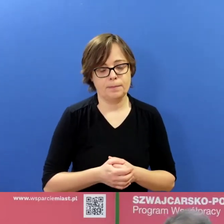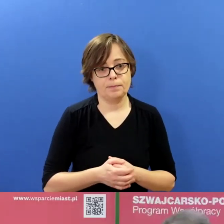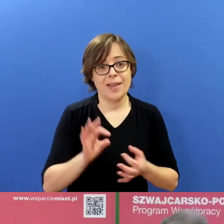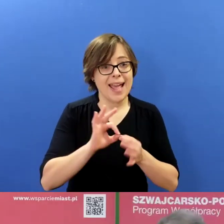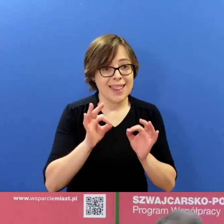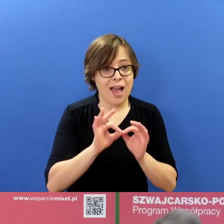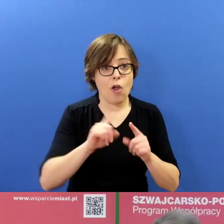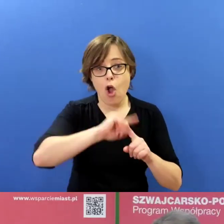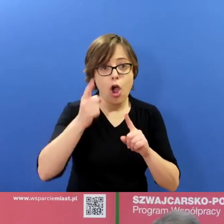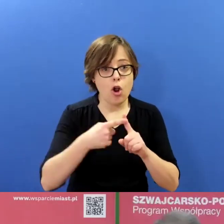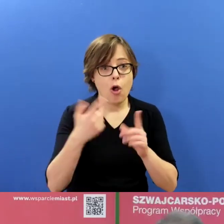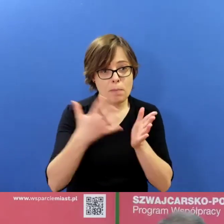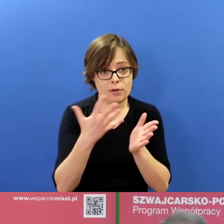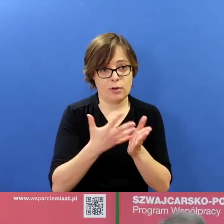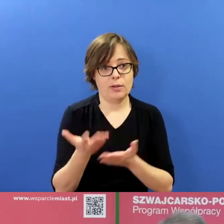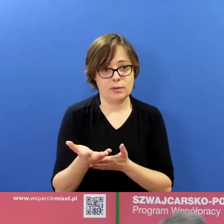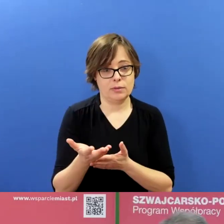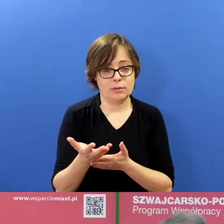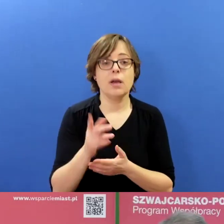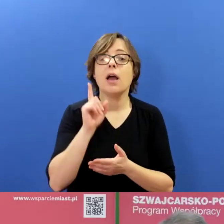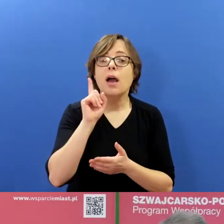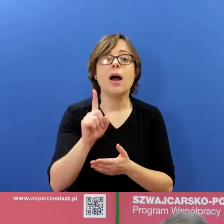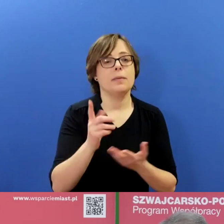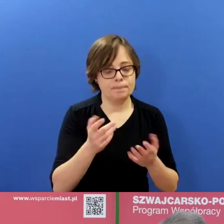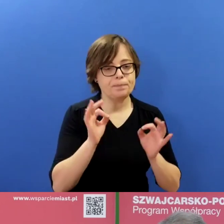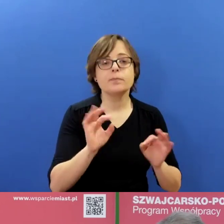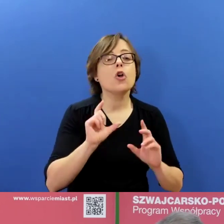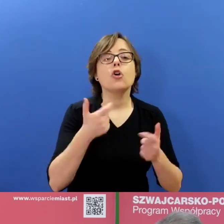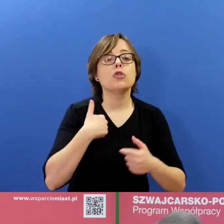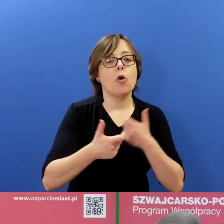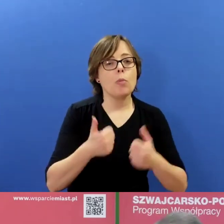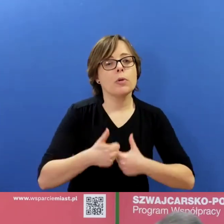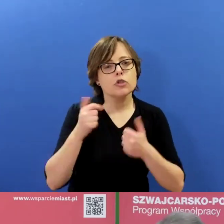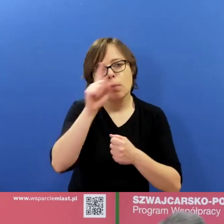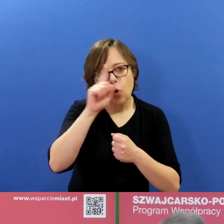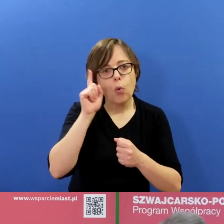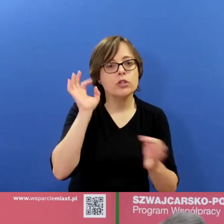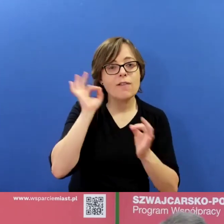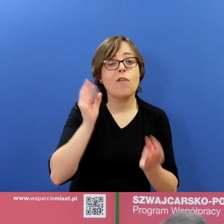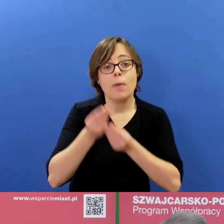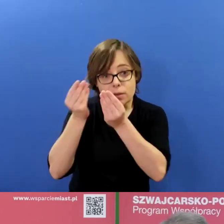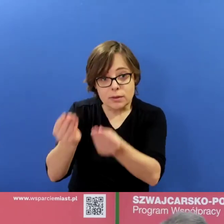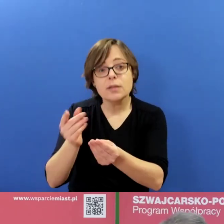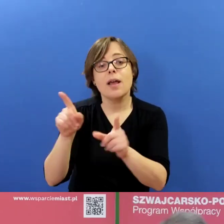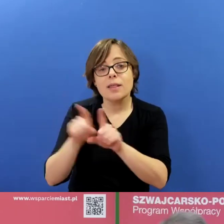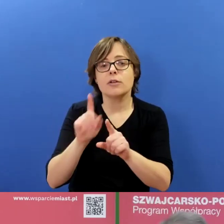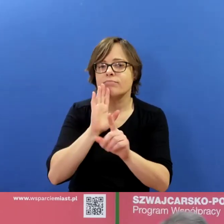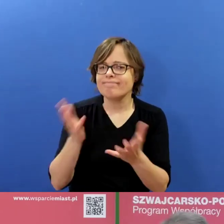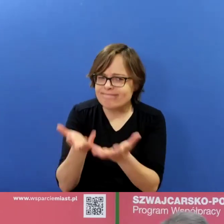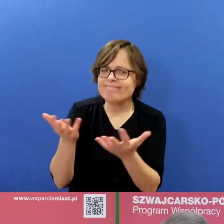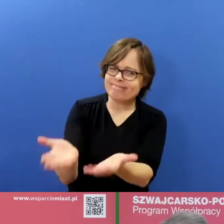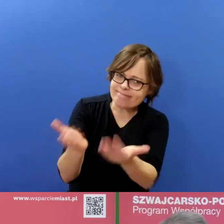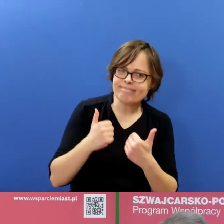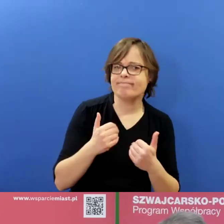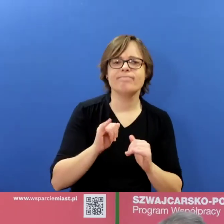being done in order to get people informed and to mobilize them? There are political parties that they do